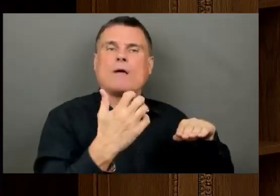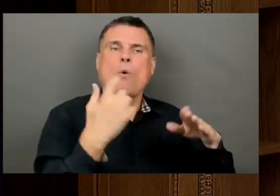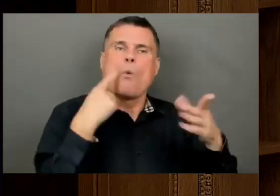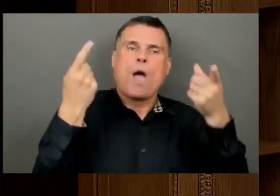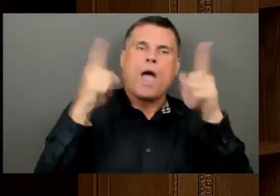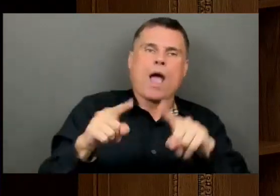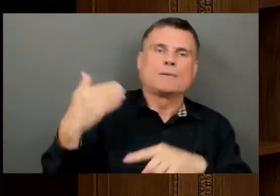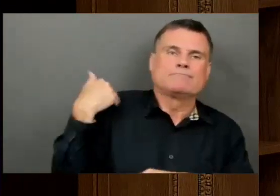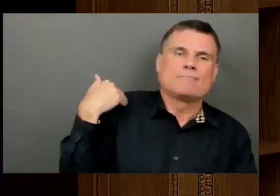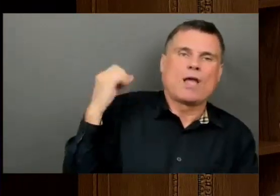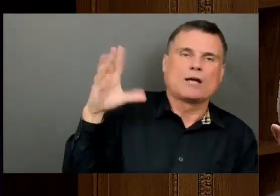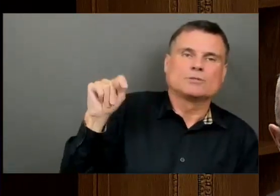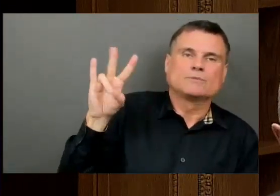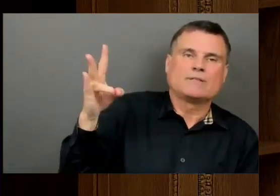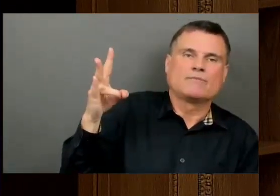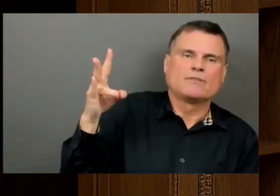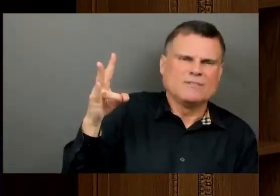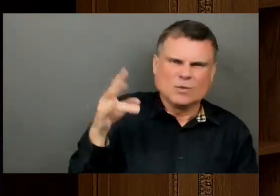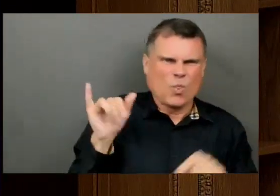And the Premier fires